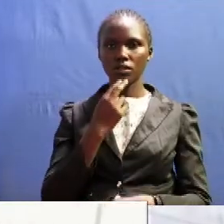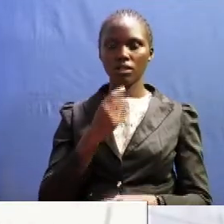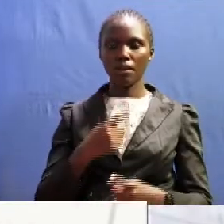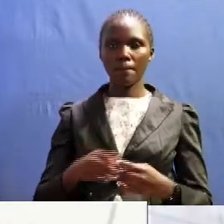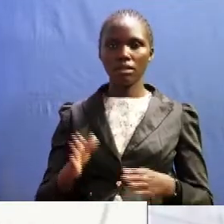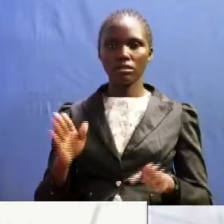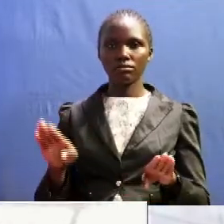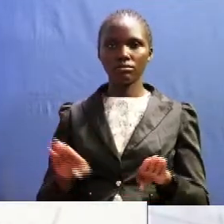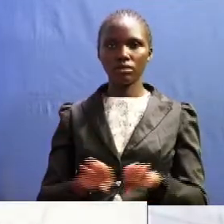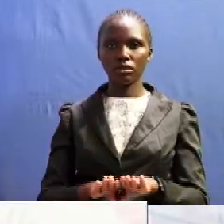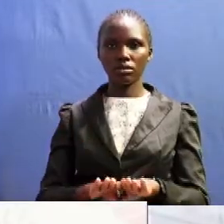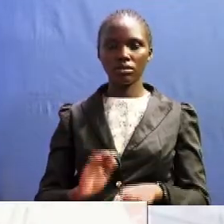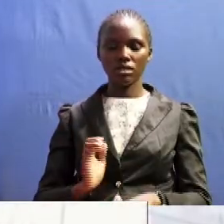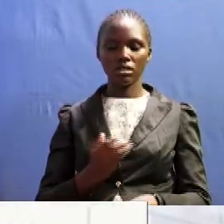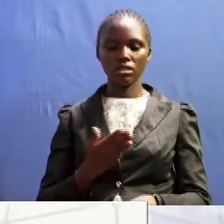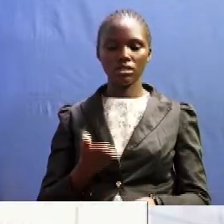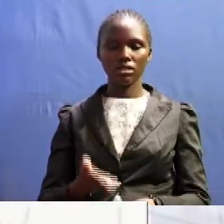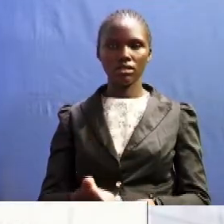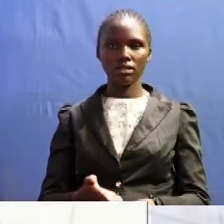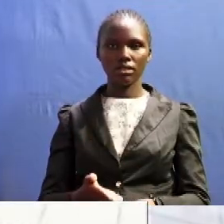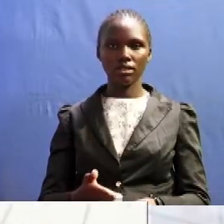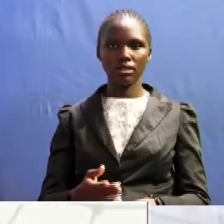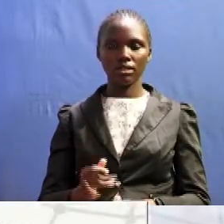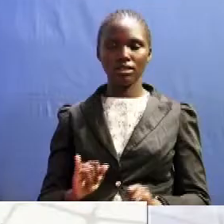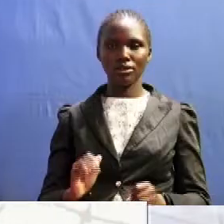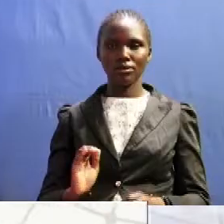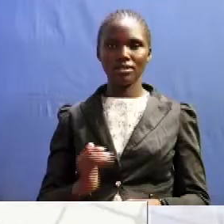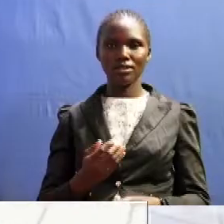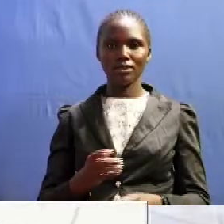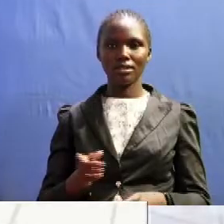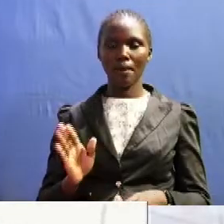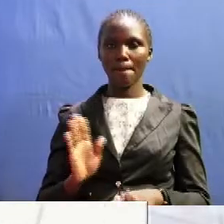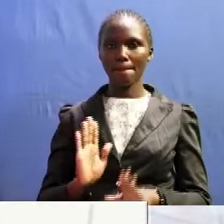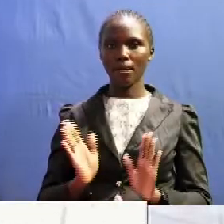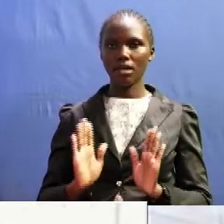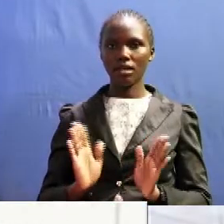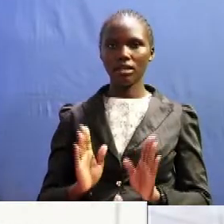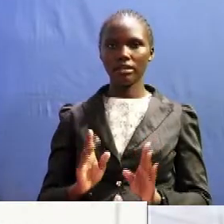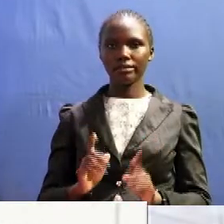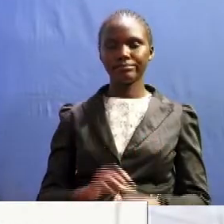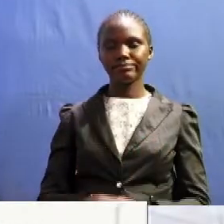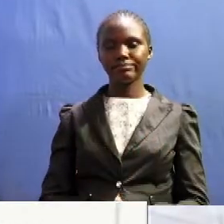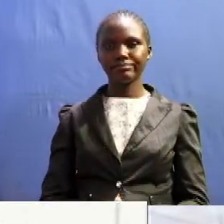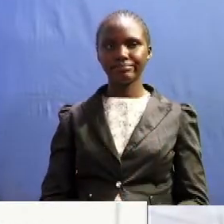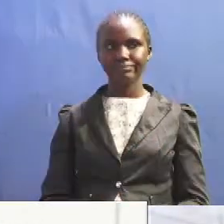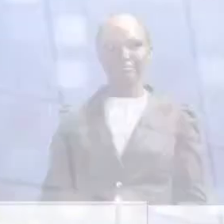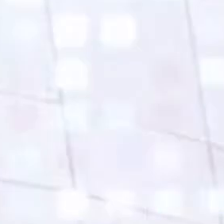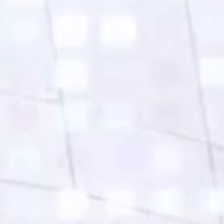of us tonight, not the end of us, the end of the broadcast. See you next time.